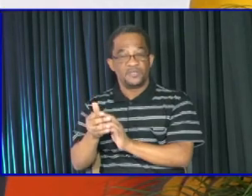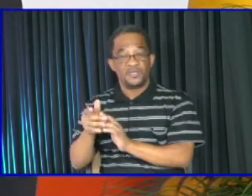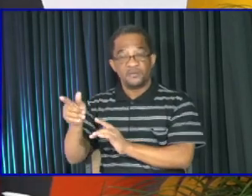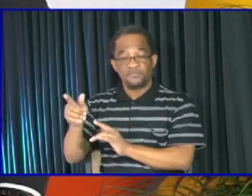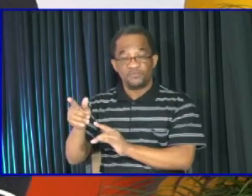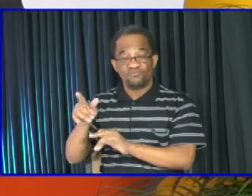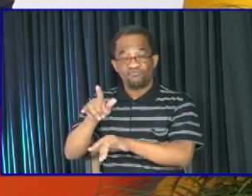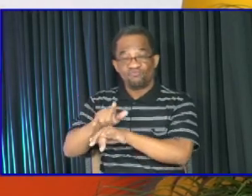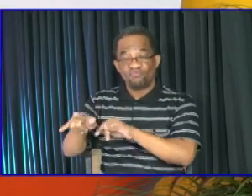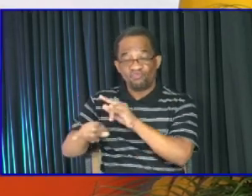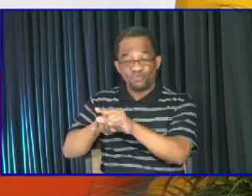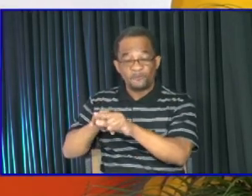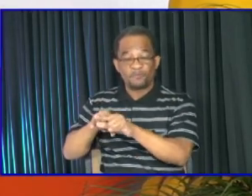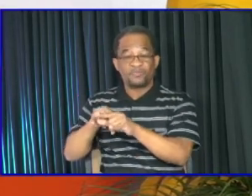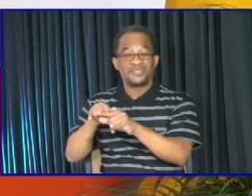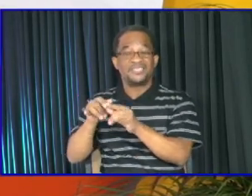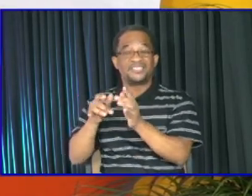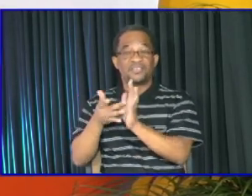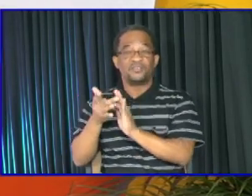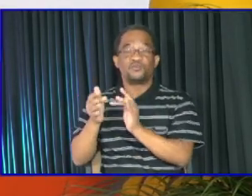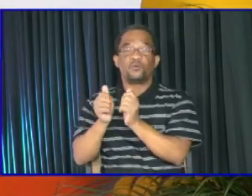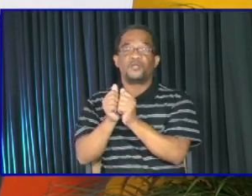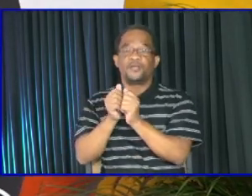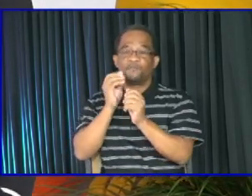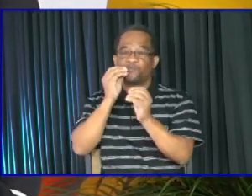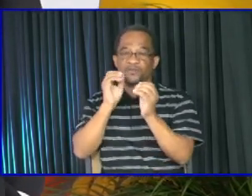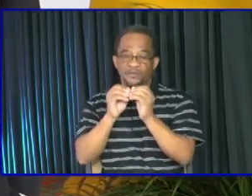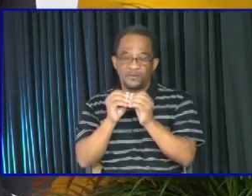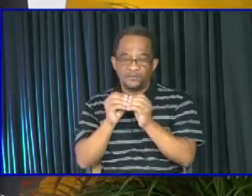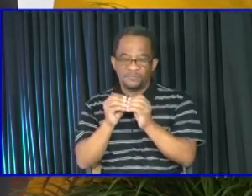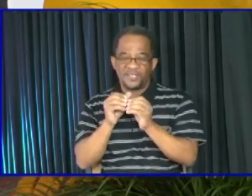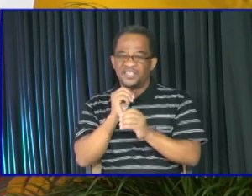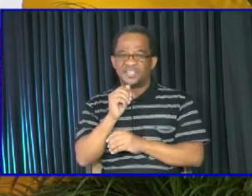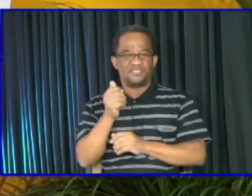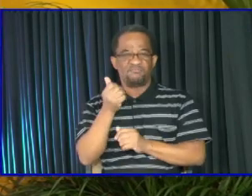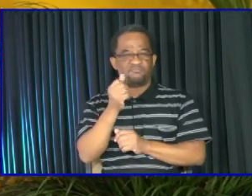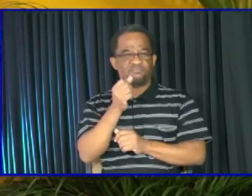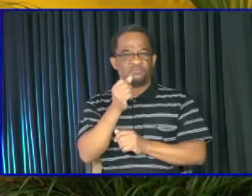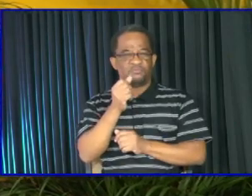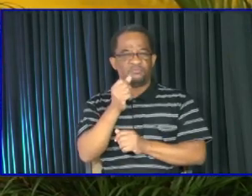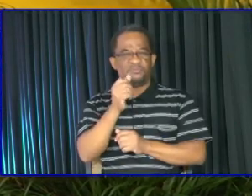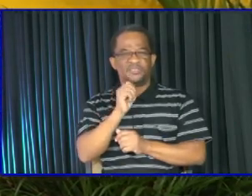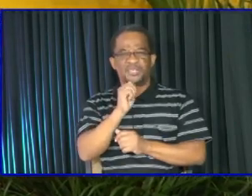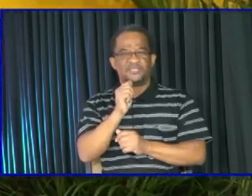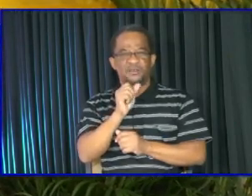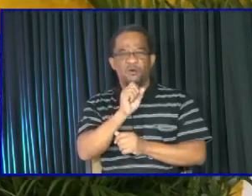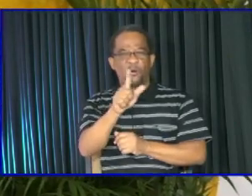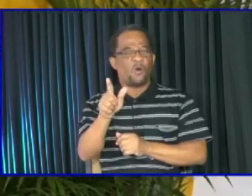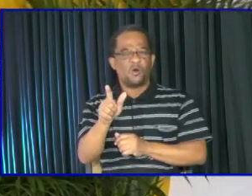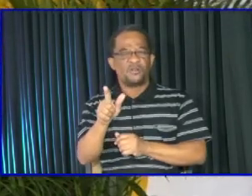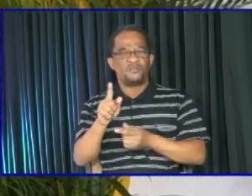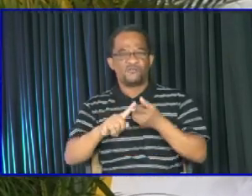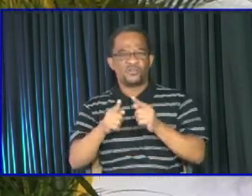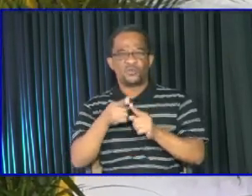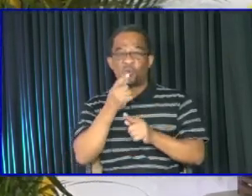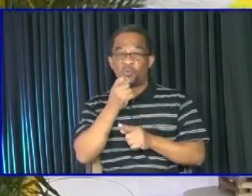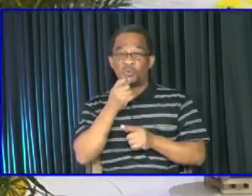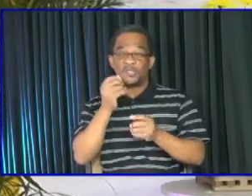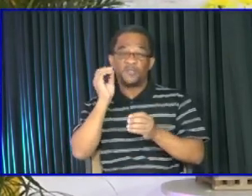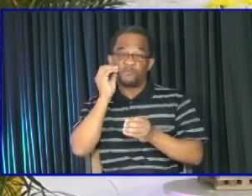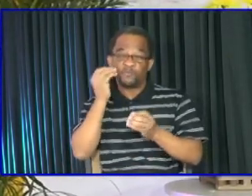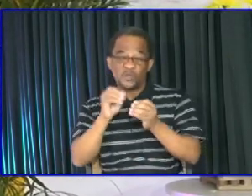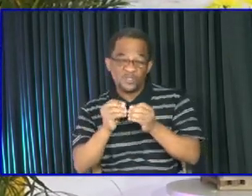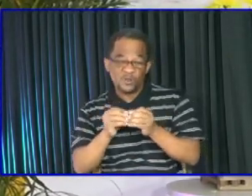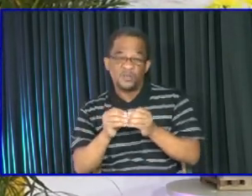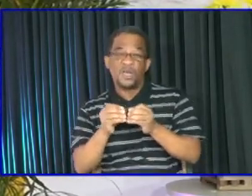be careful, you know. Not everybody who kisses you means you well. There are some people who may end up kissing you as an act